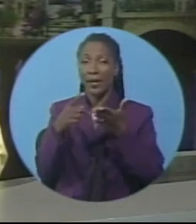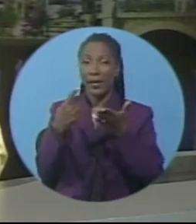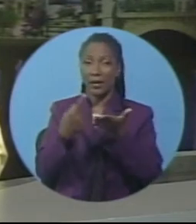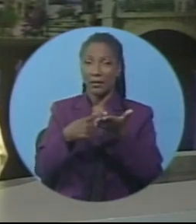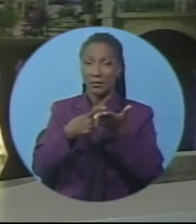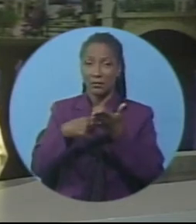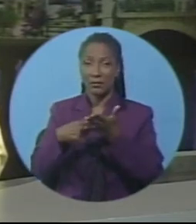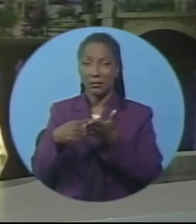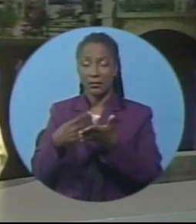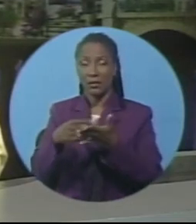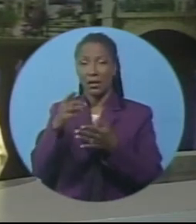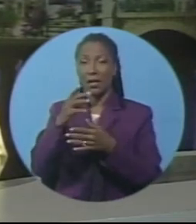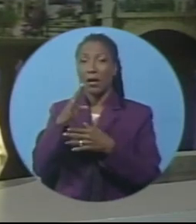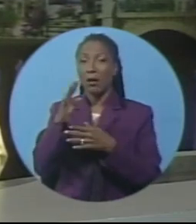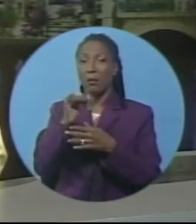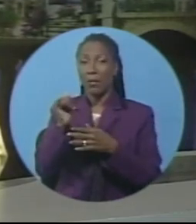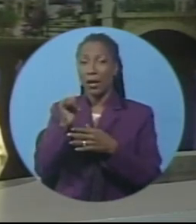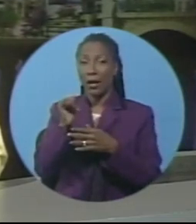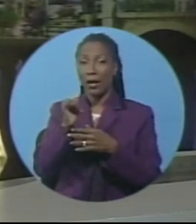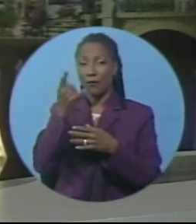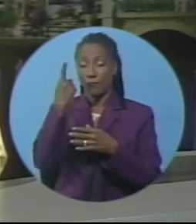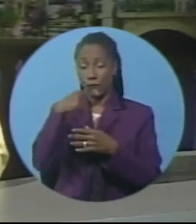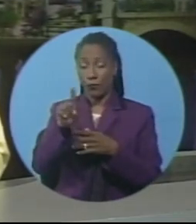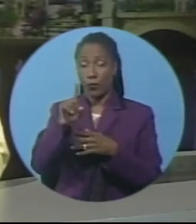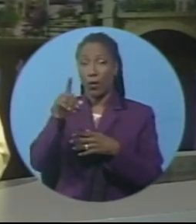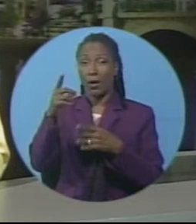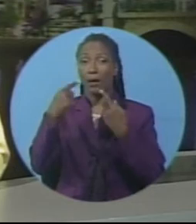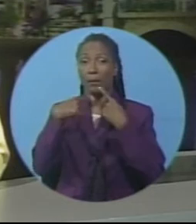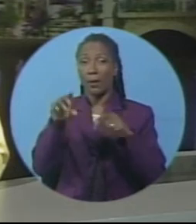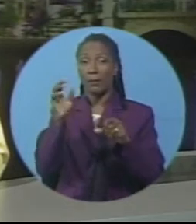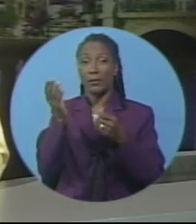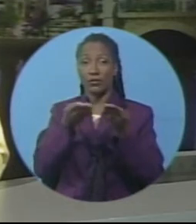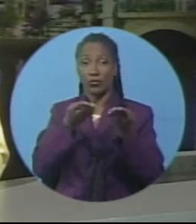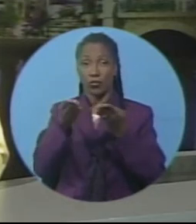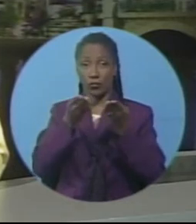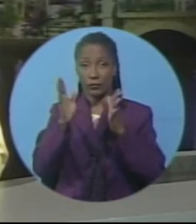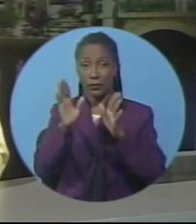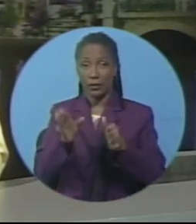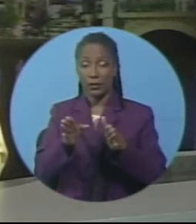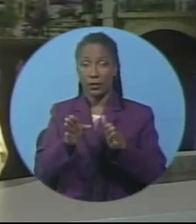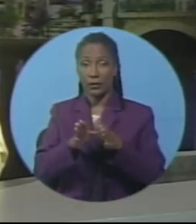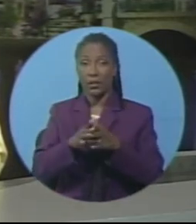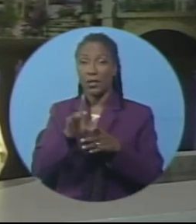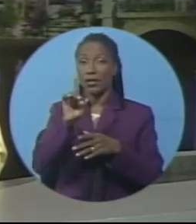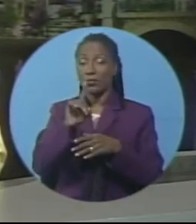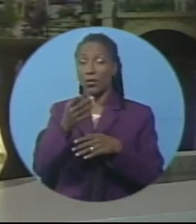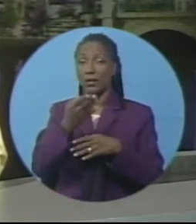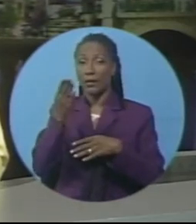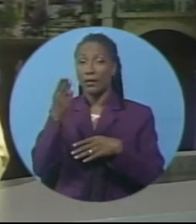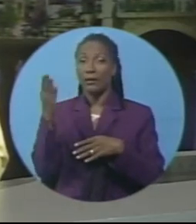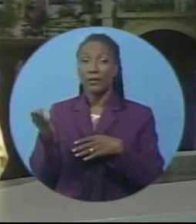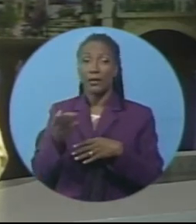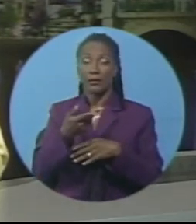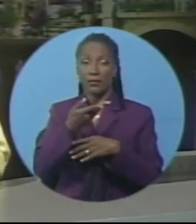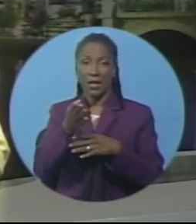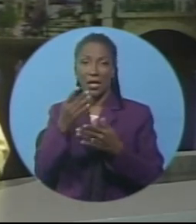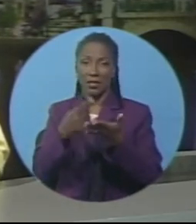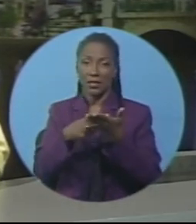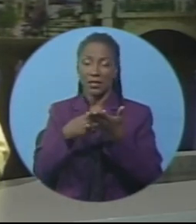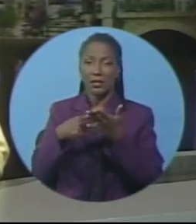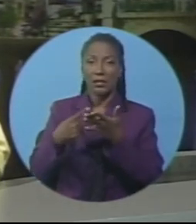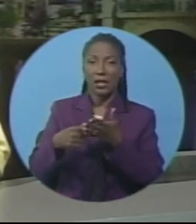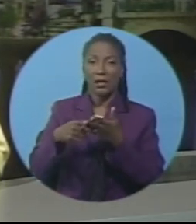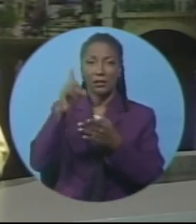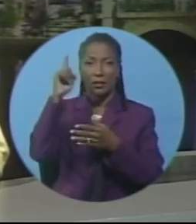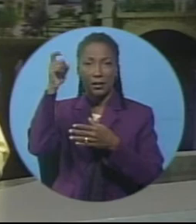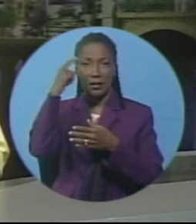issues touched on during debate on the budget. The government says it's committed to the process, while the opposition contends that the workers